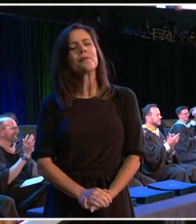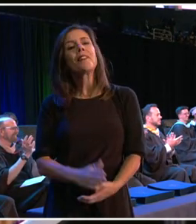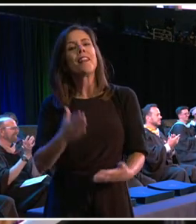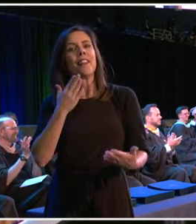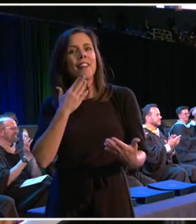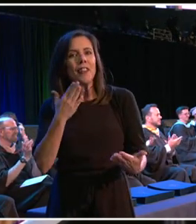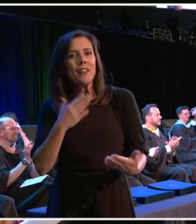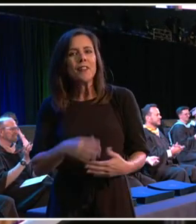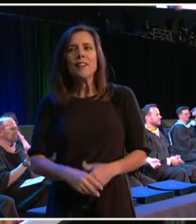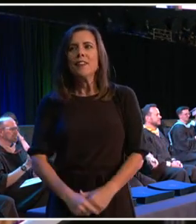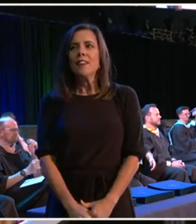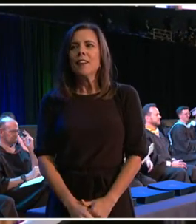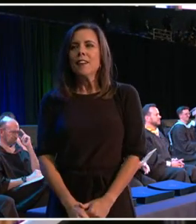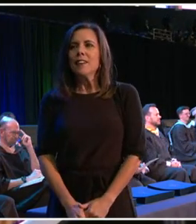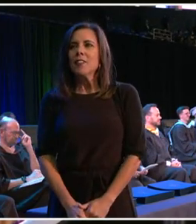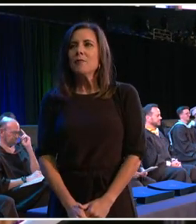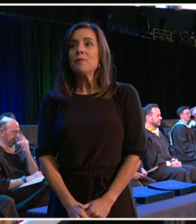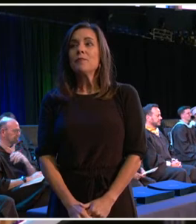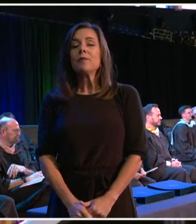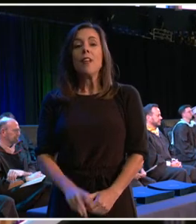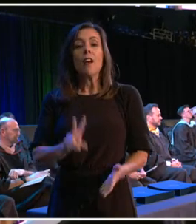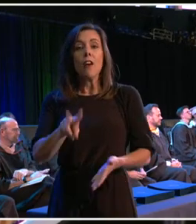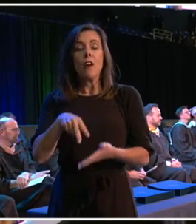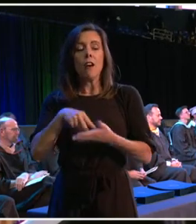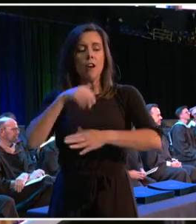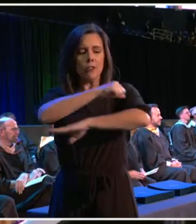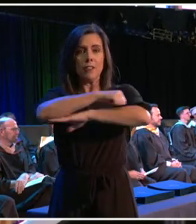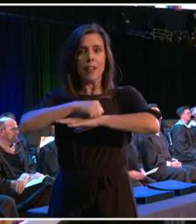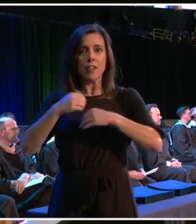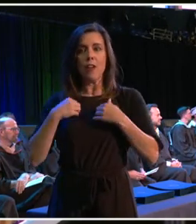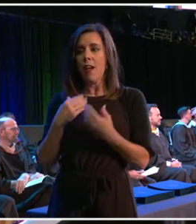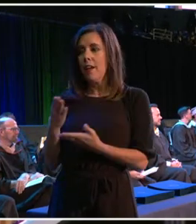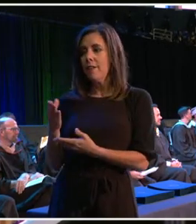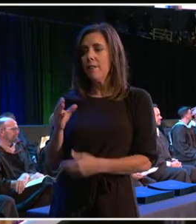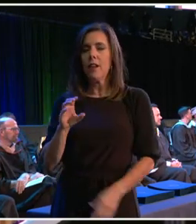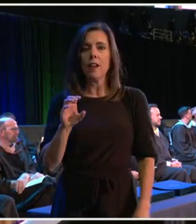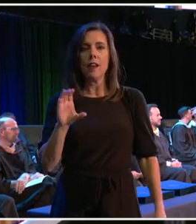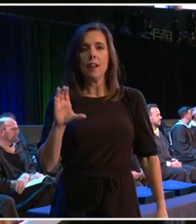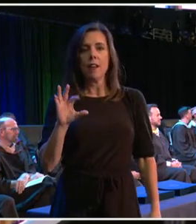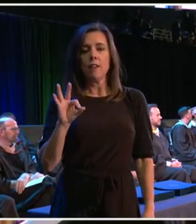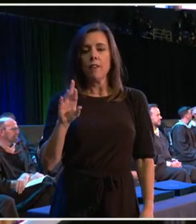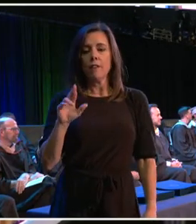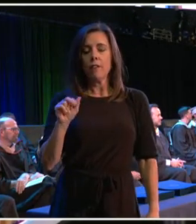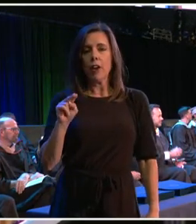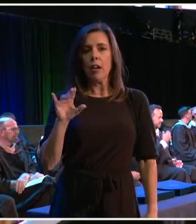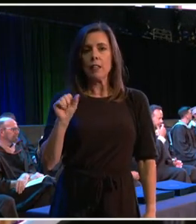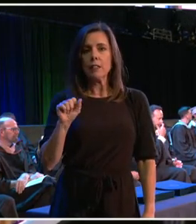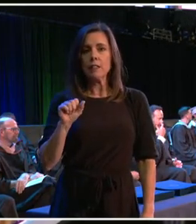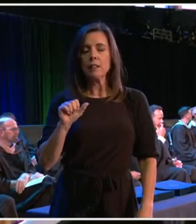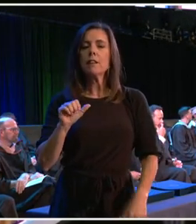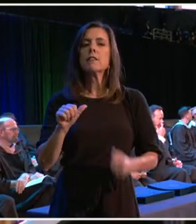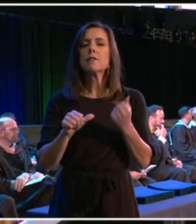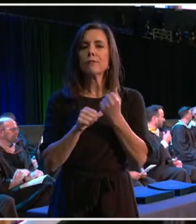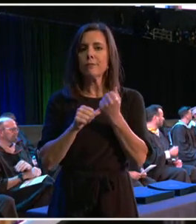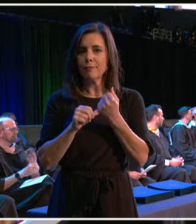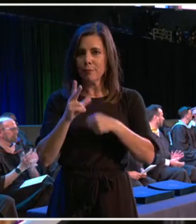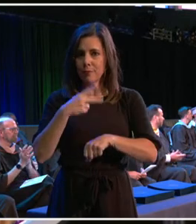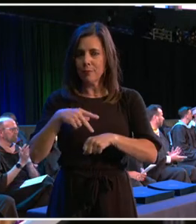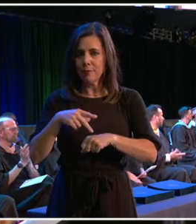Thank you. On stage with me, I have Ms. Emily Casada Francis, Associate Principal.